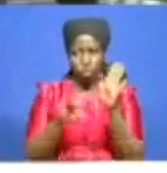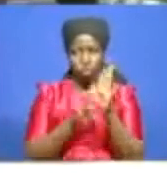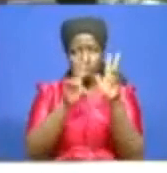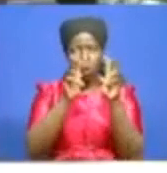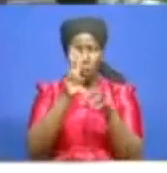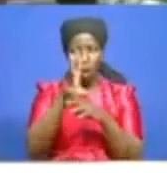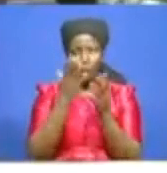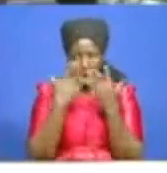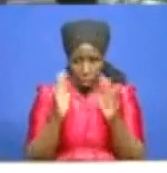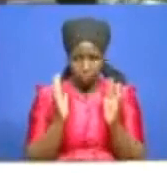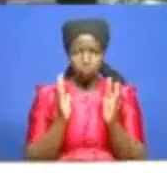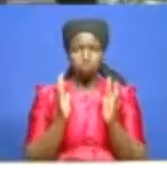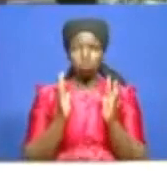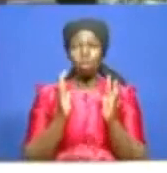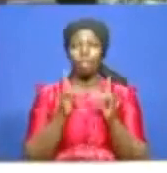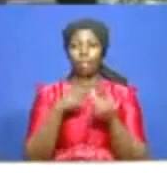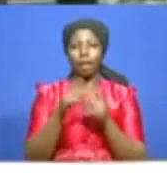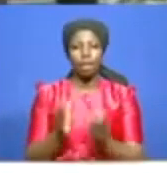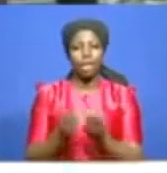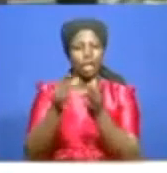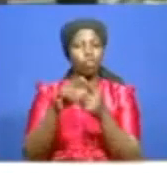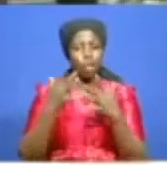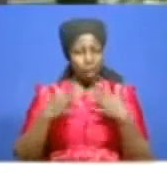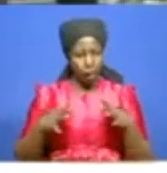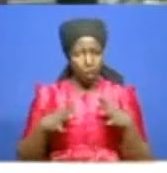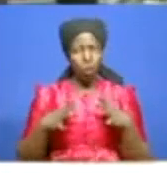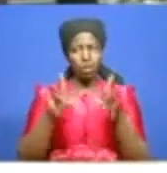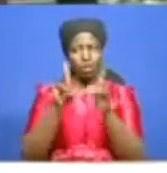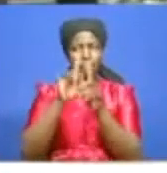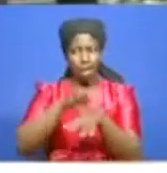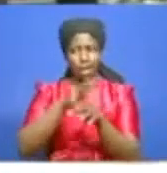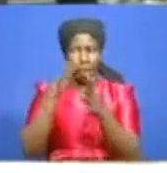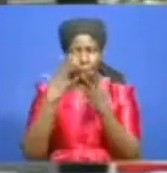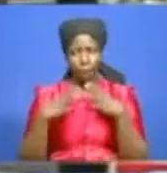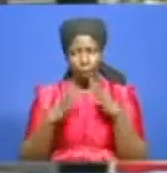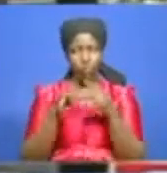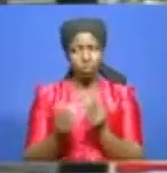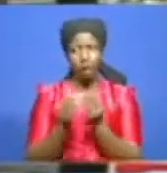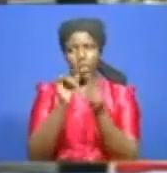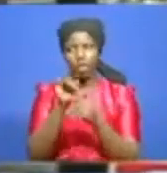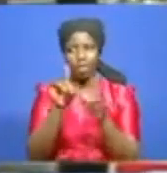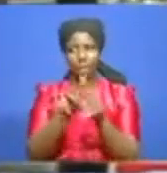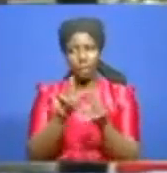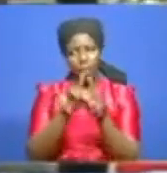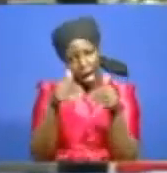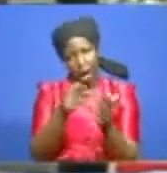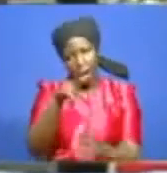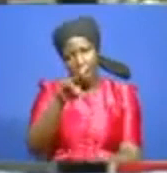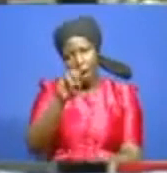finalize it and pass it to the people and get the people to deal with it as Paul Koinange would have